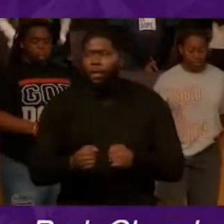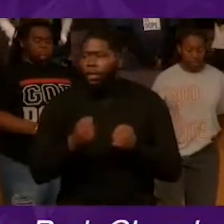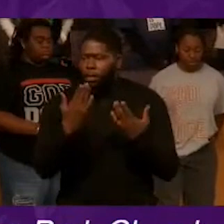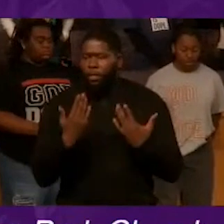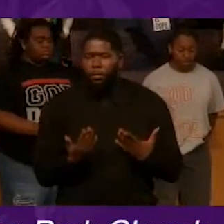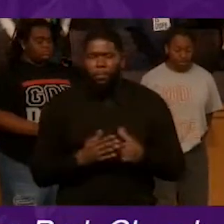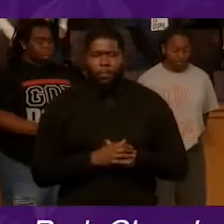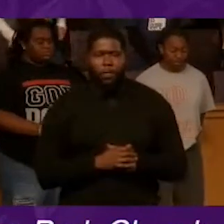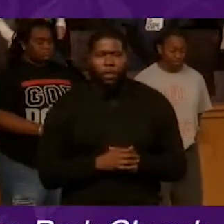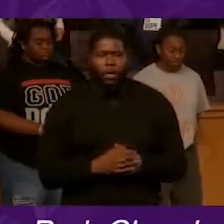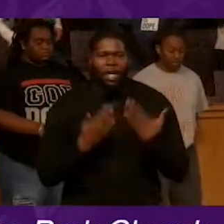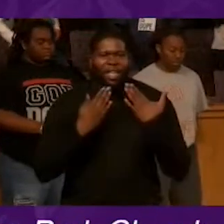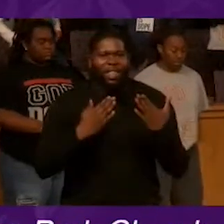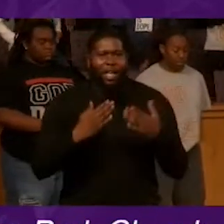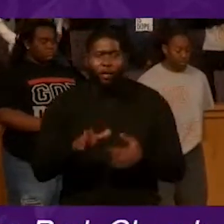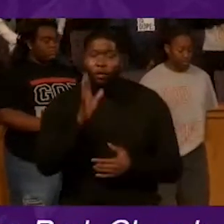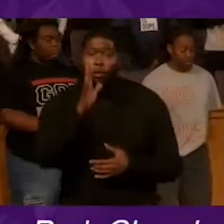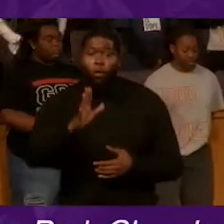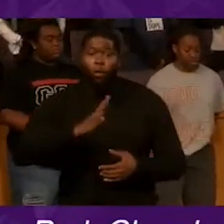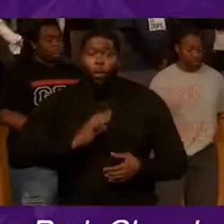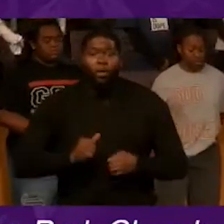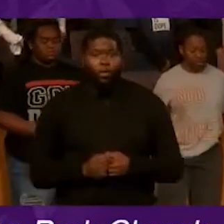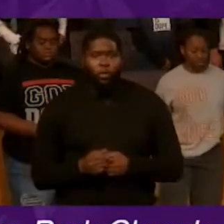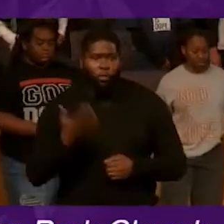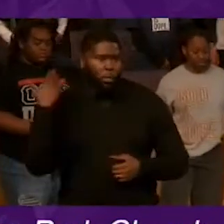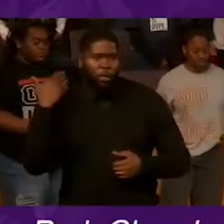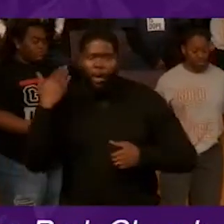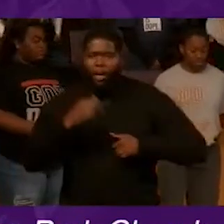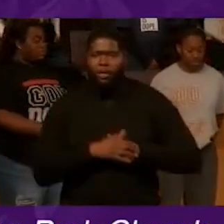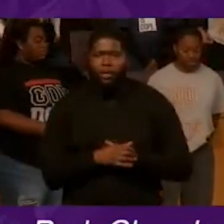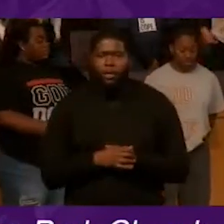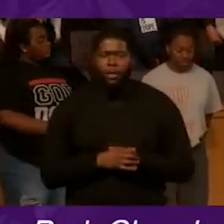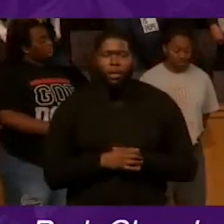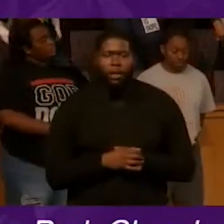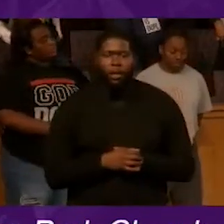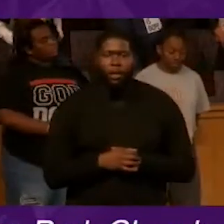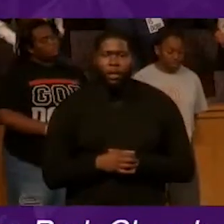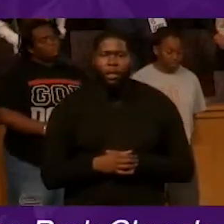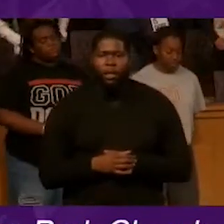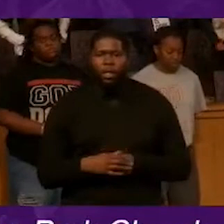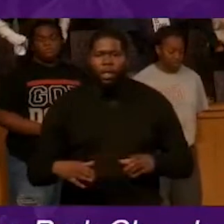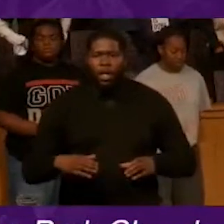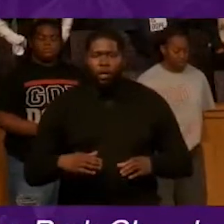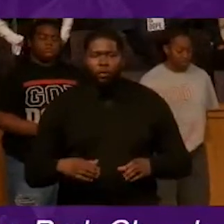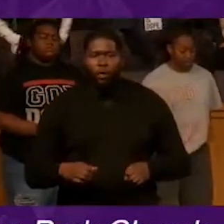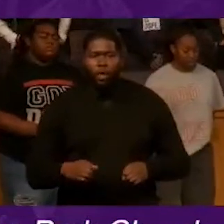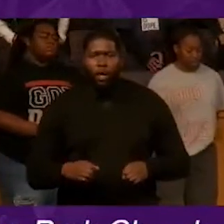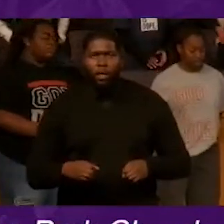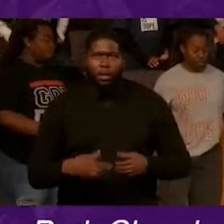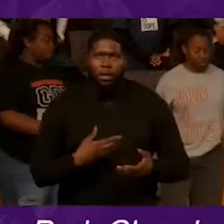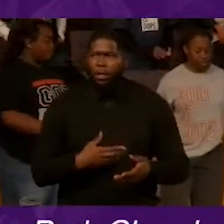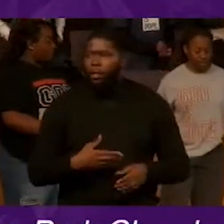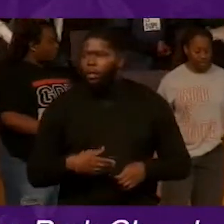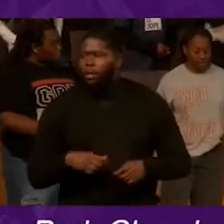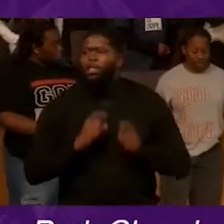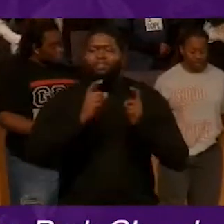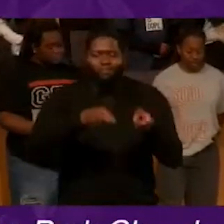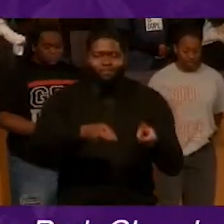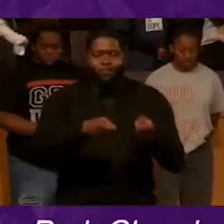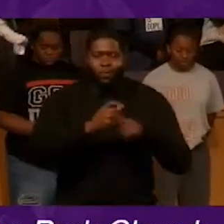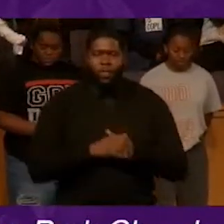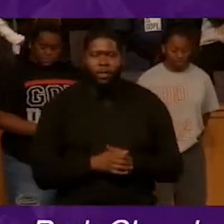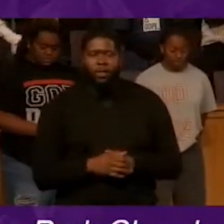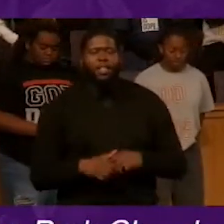God, we thank you for women throughout the ages, God. Thank you, God, for the contributions and God, for the sacrifices, God,